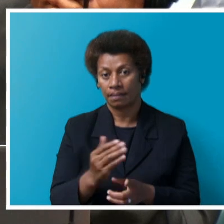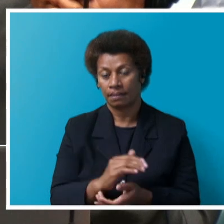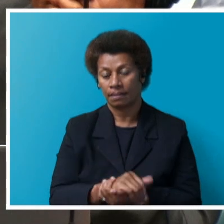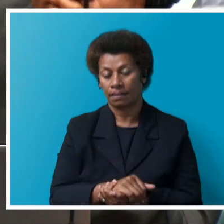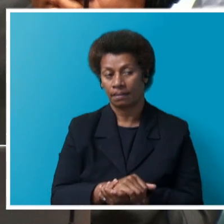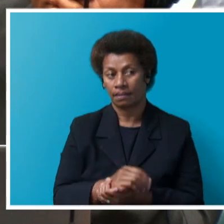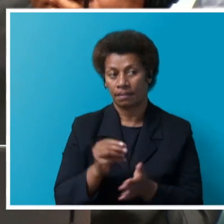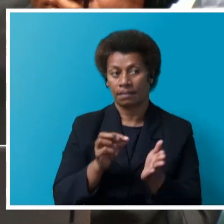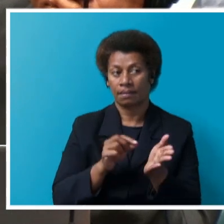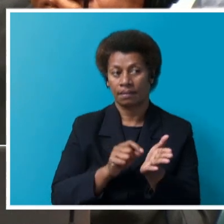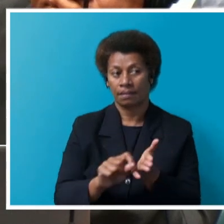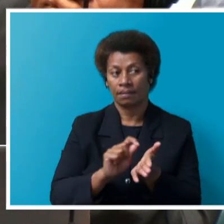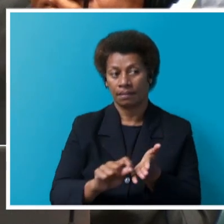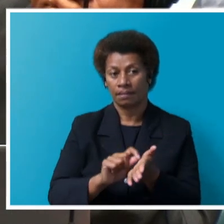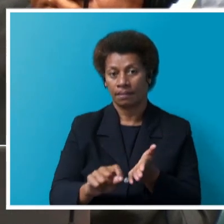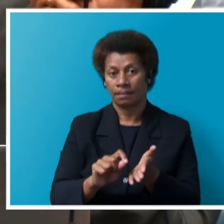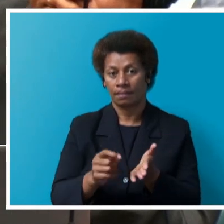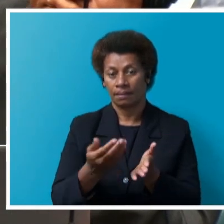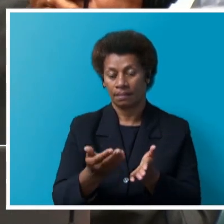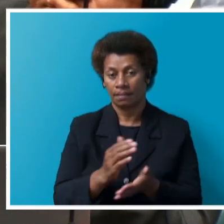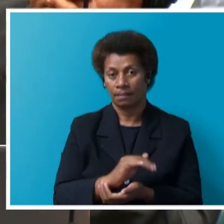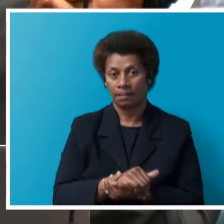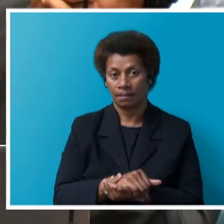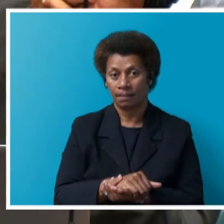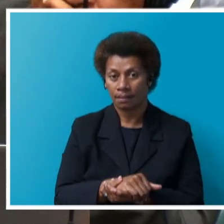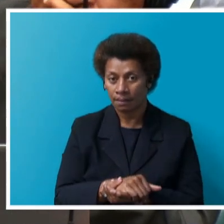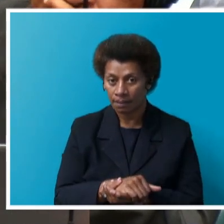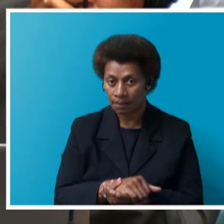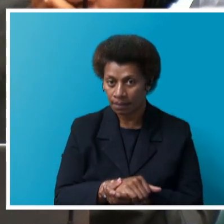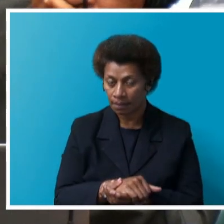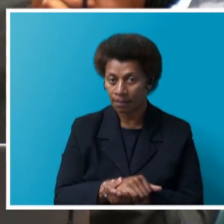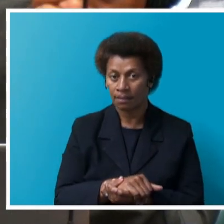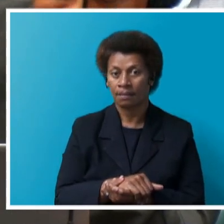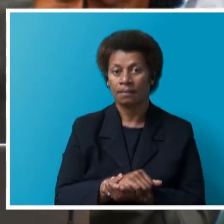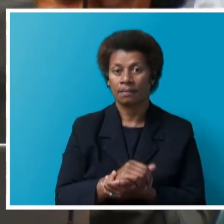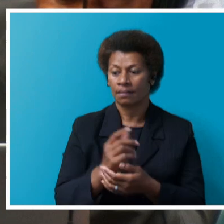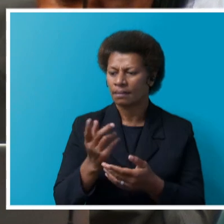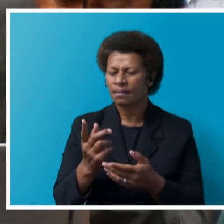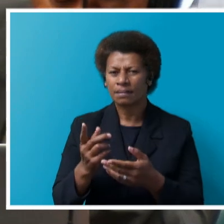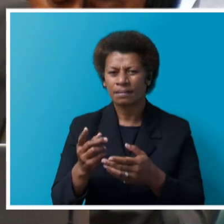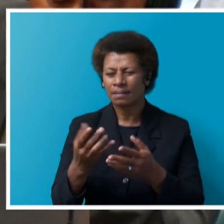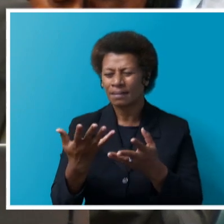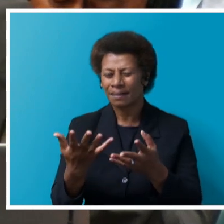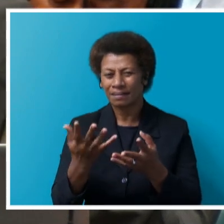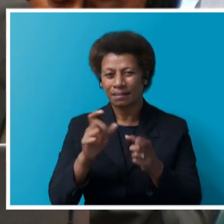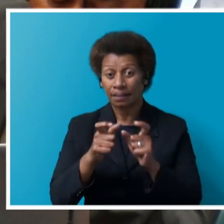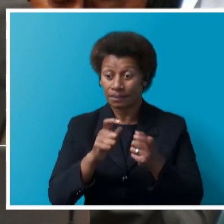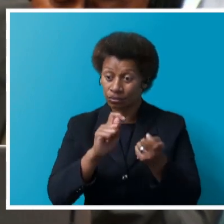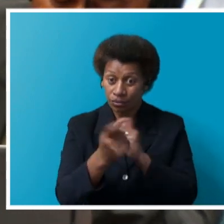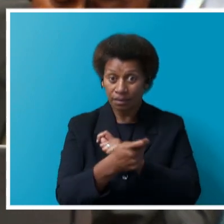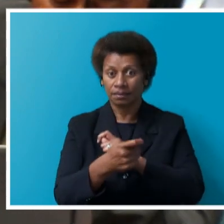trajectory is not stunned by the impacts of climate change and the threats to our